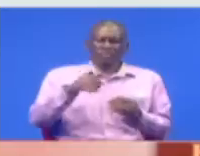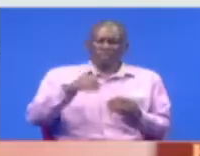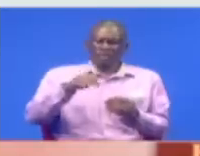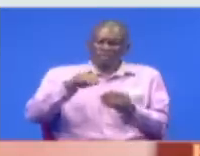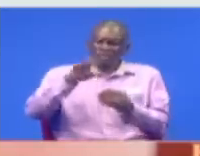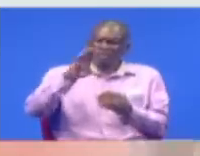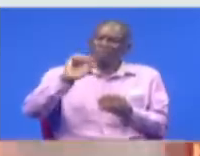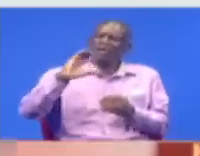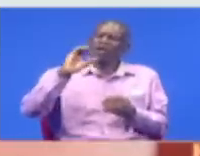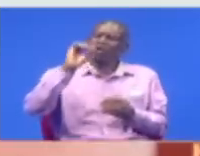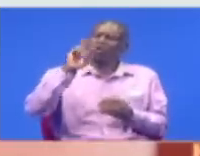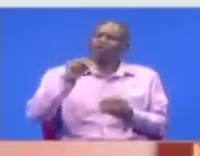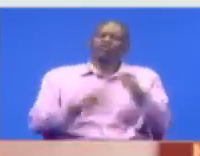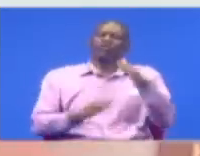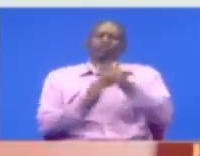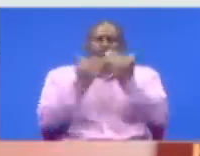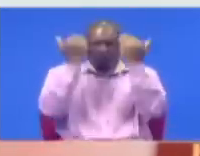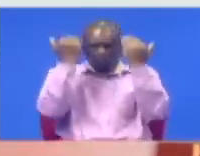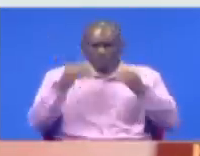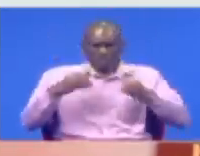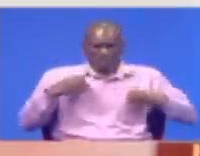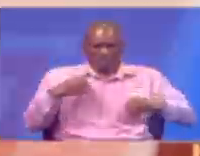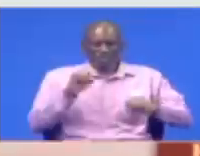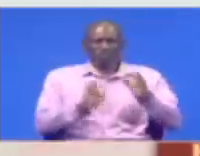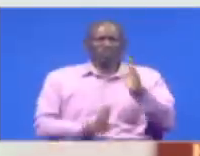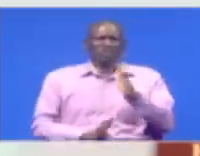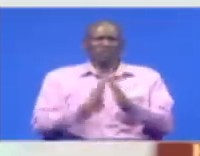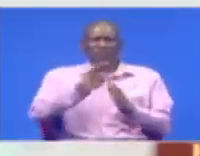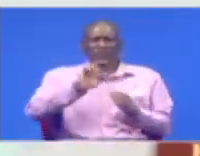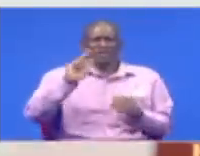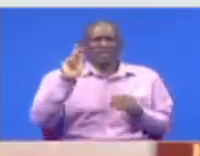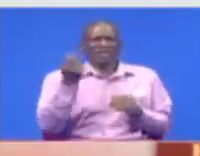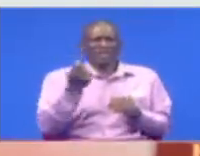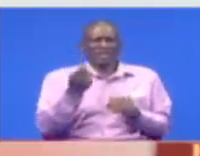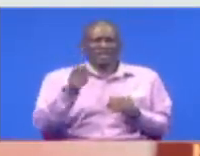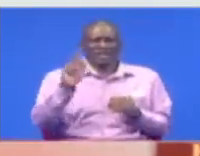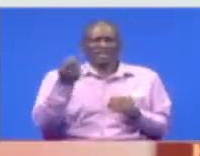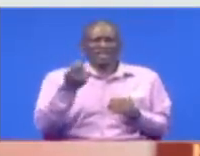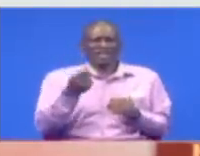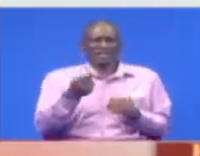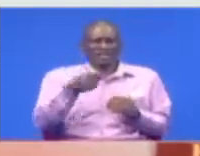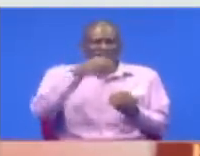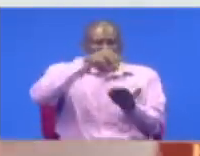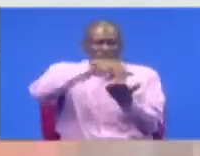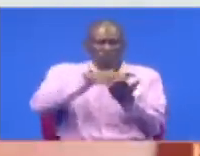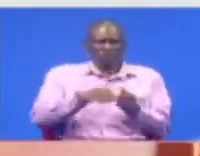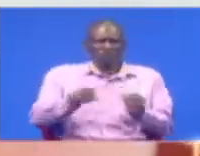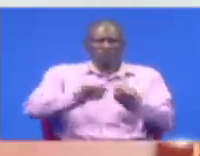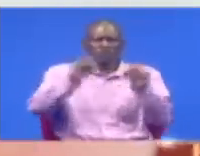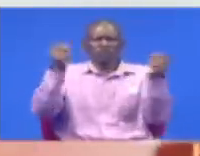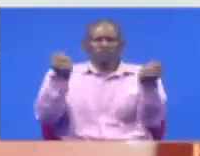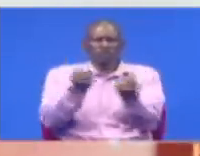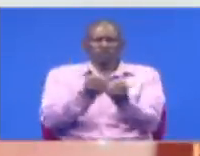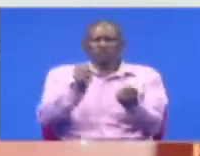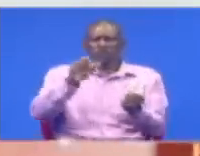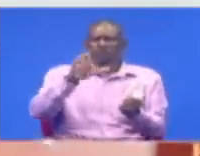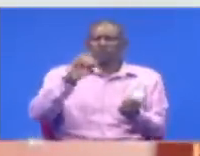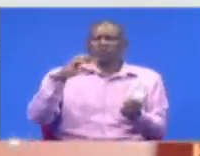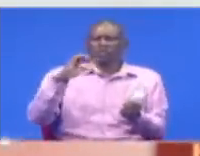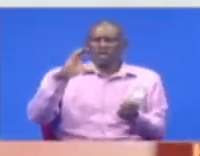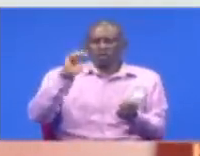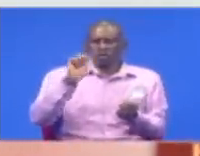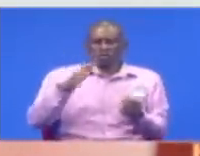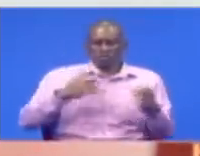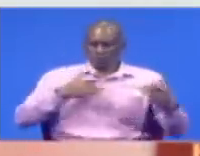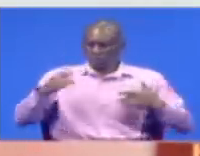the beacon for Supreme Court is to try and develop a Kenyan jurisprudence. So sociological